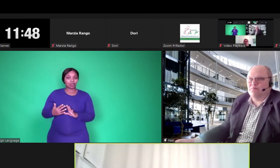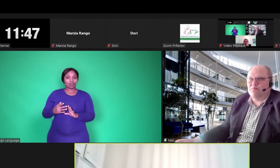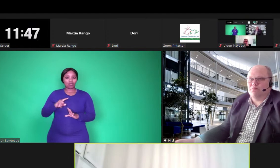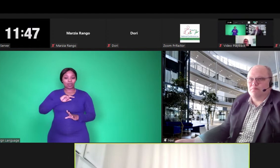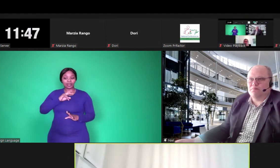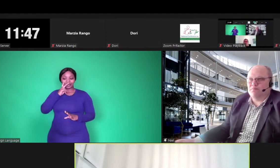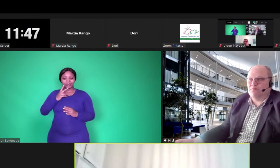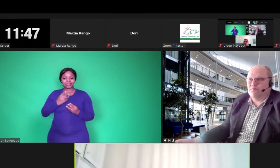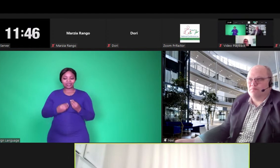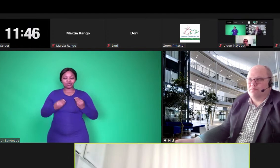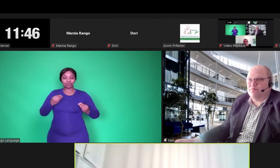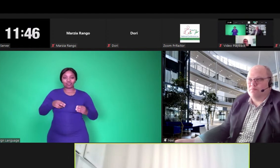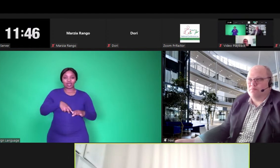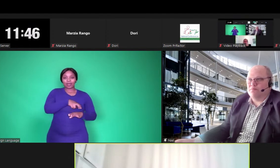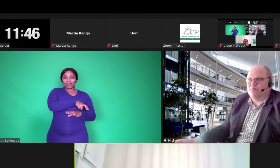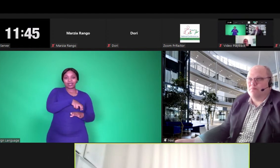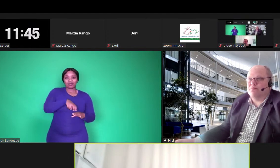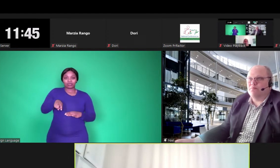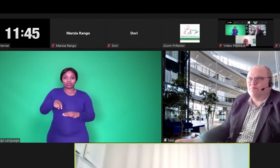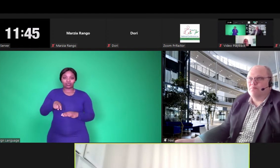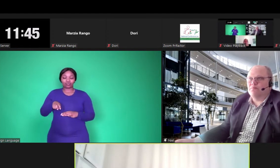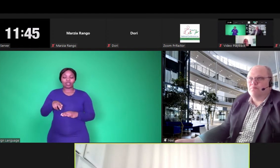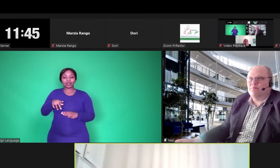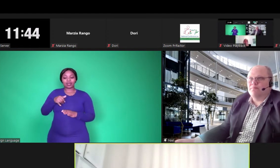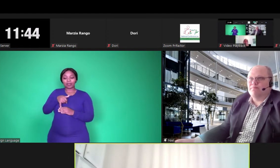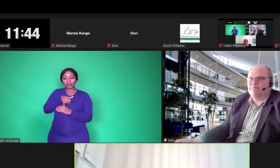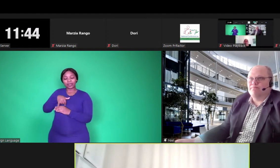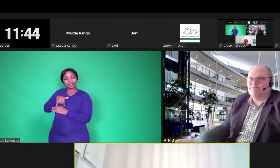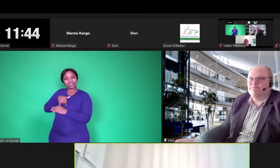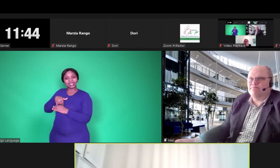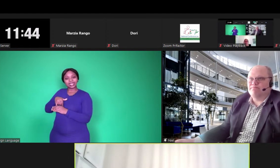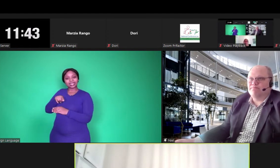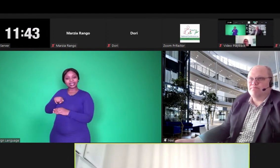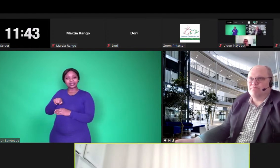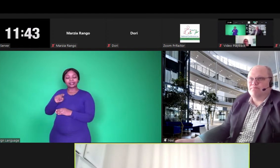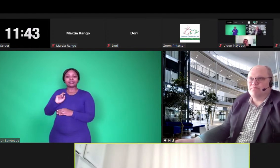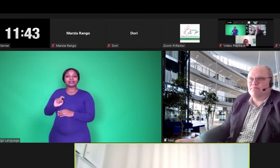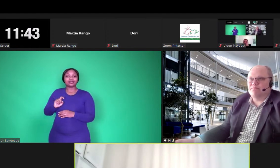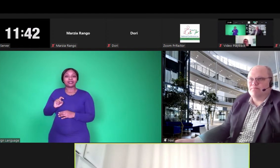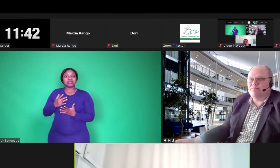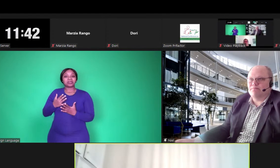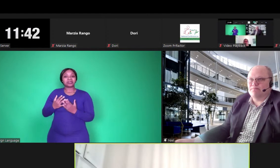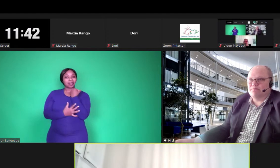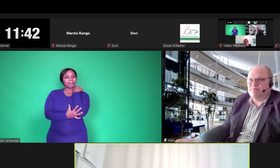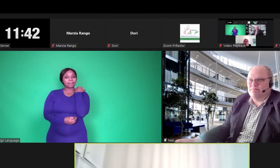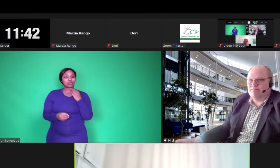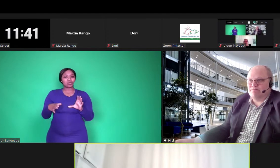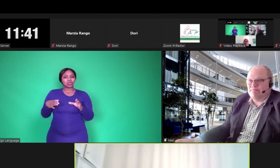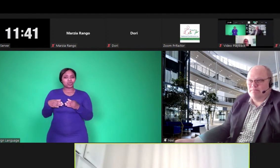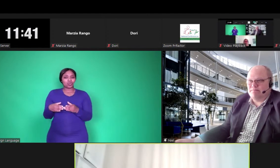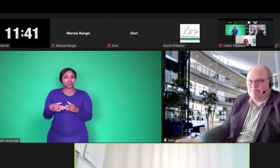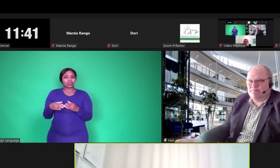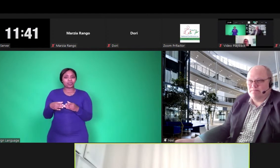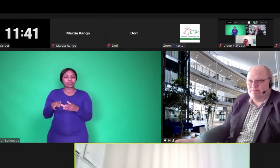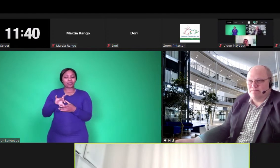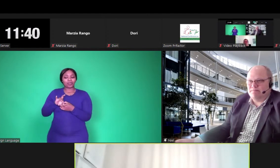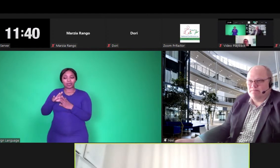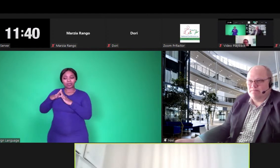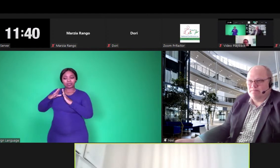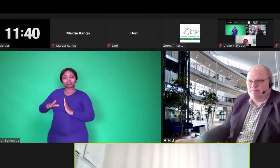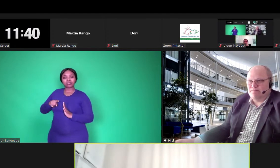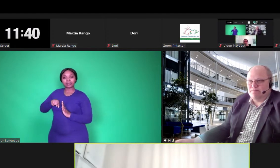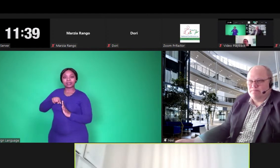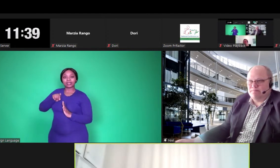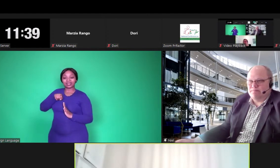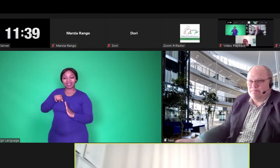migrated, they within broadly a poorer group of households, they were generally better